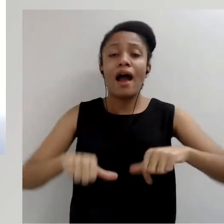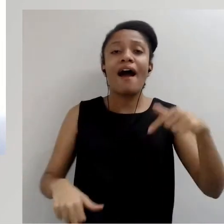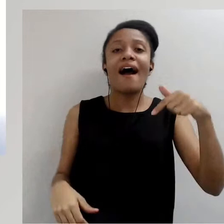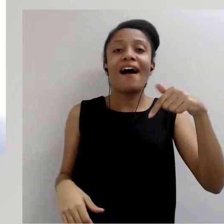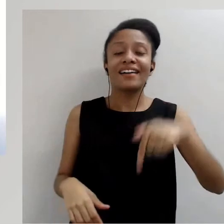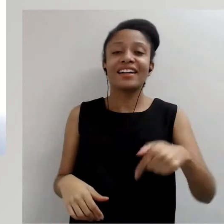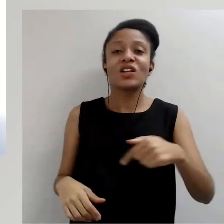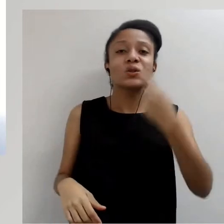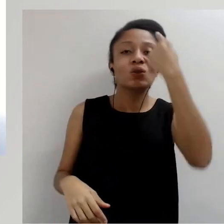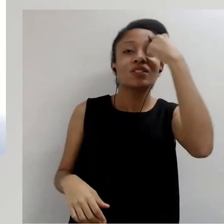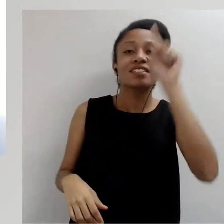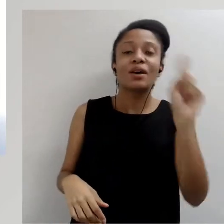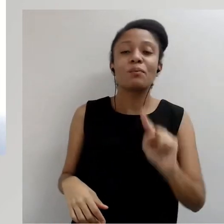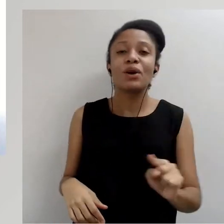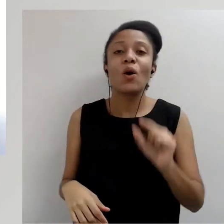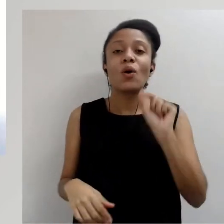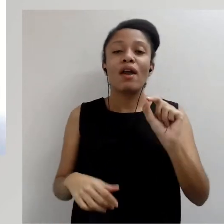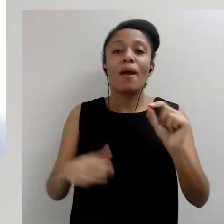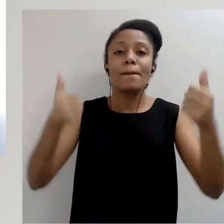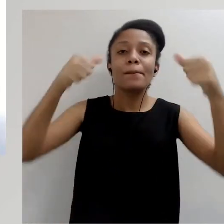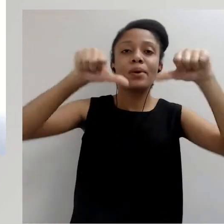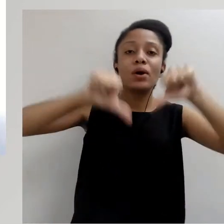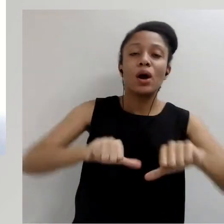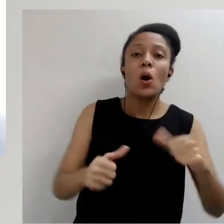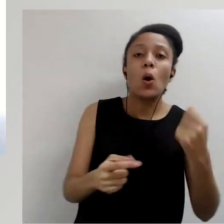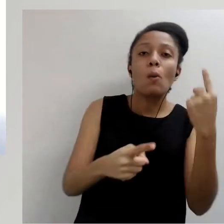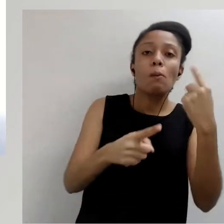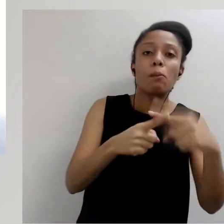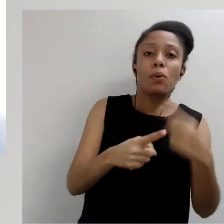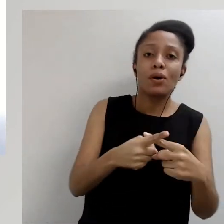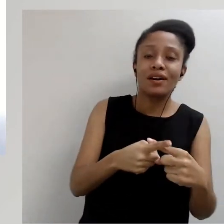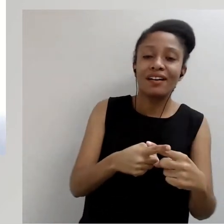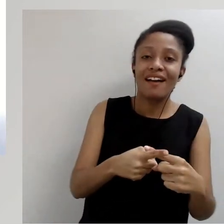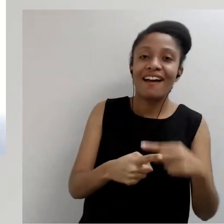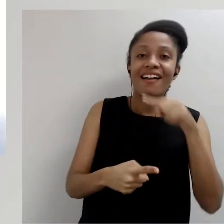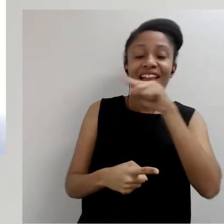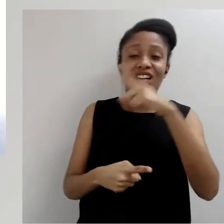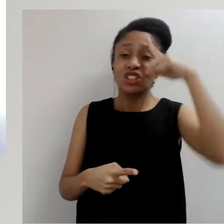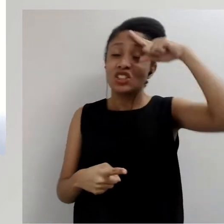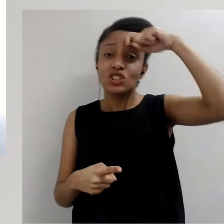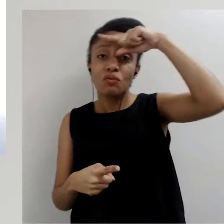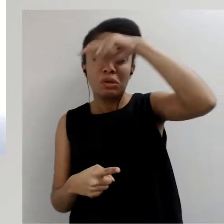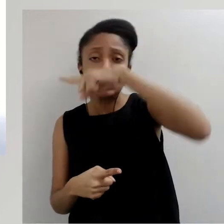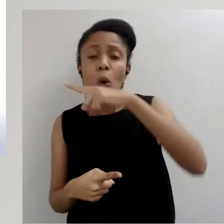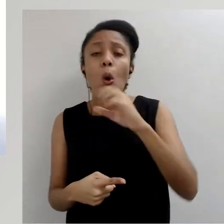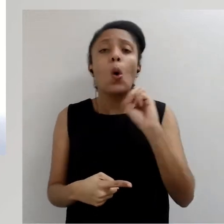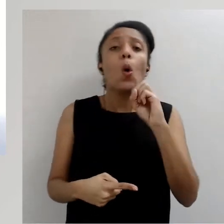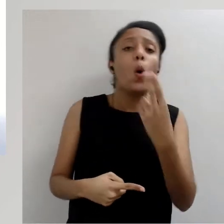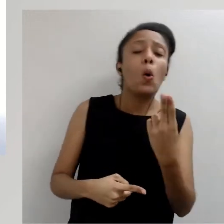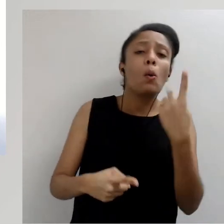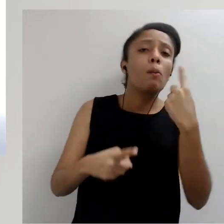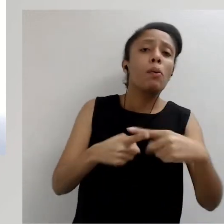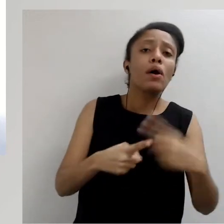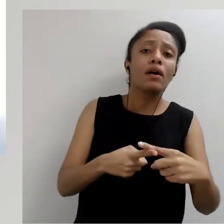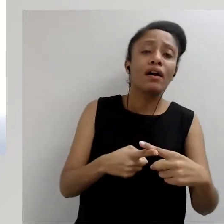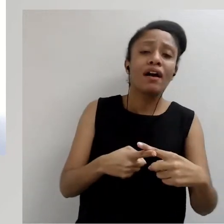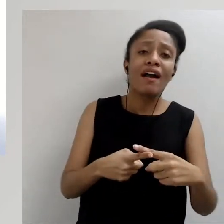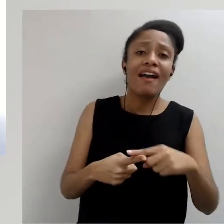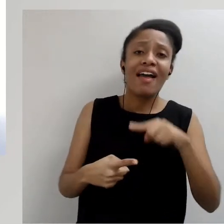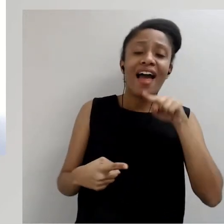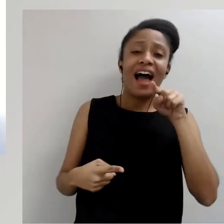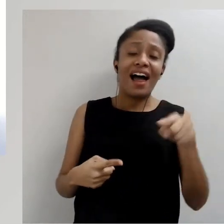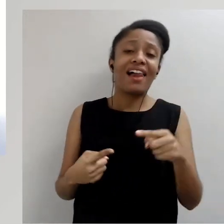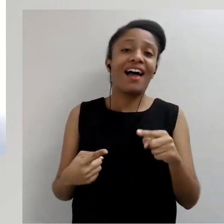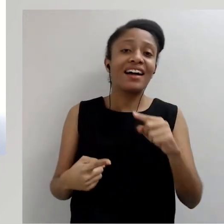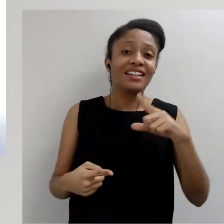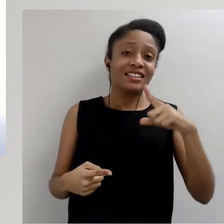were getting worse, but people in the area didn't know if everything was getting worse due to the difficult